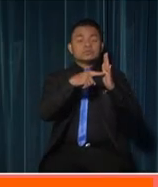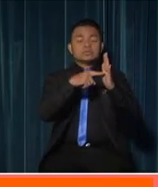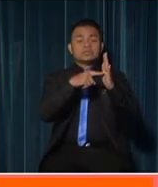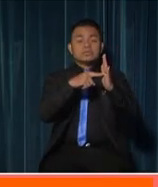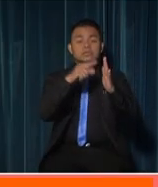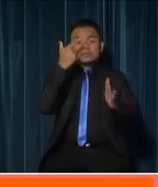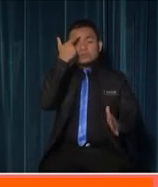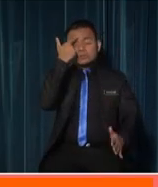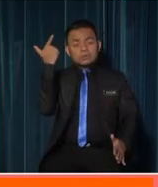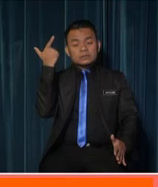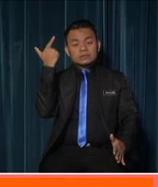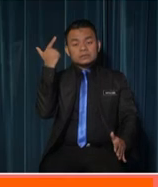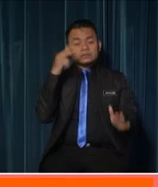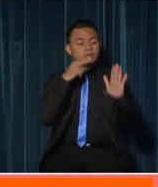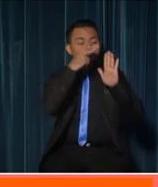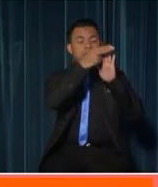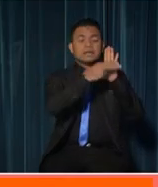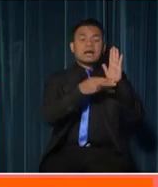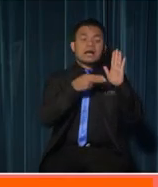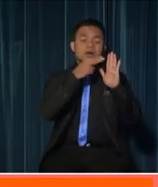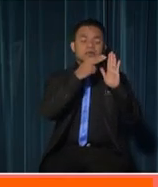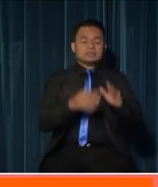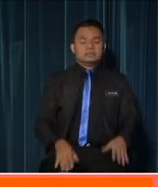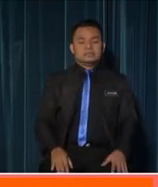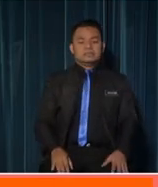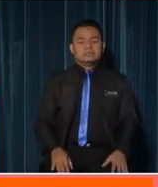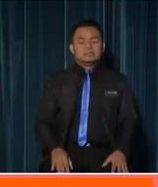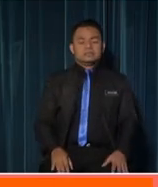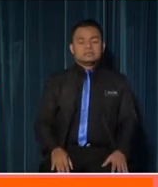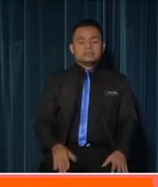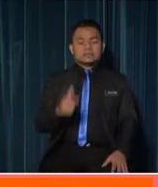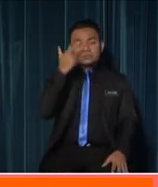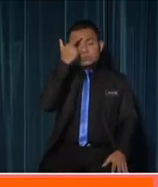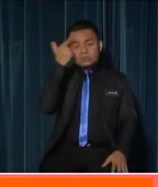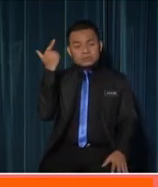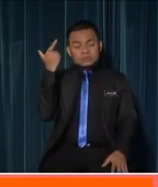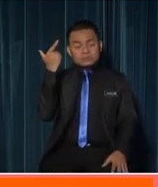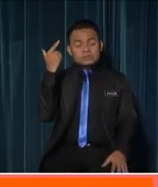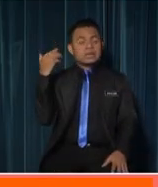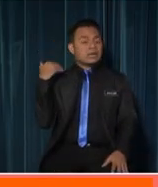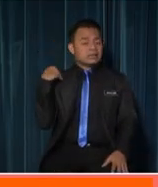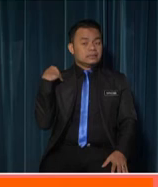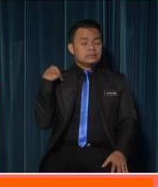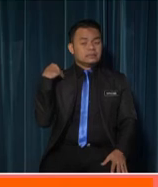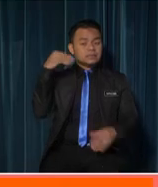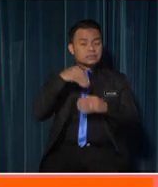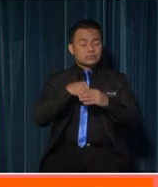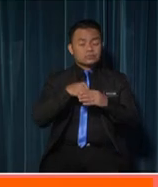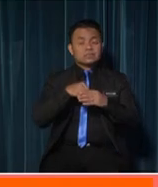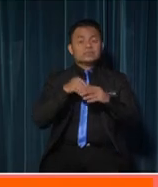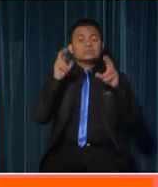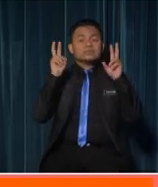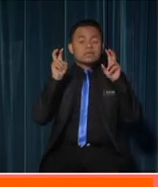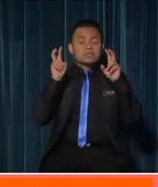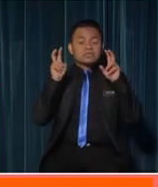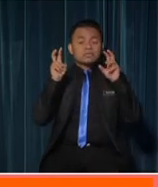an hour. The word quarter was also introduced in fractions.